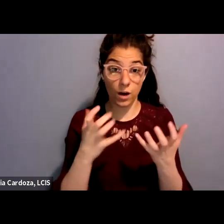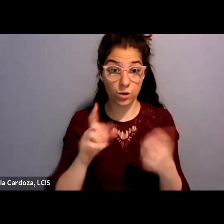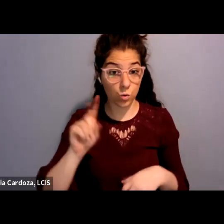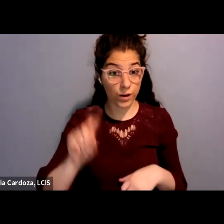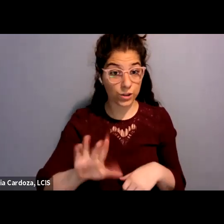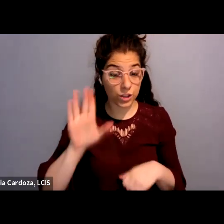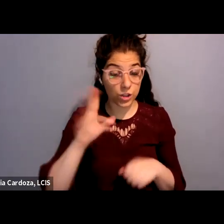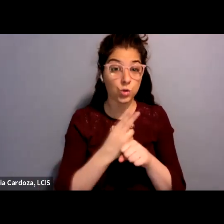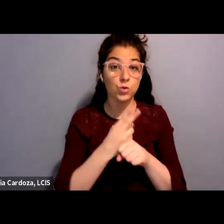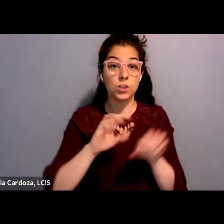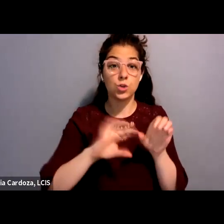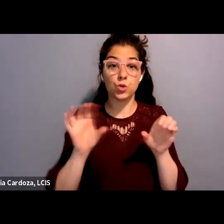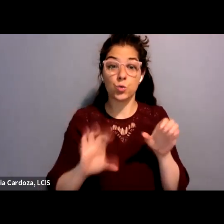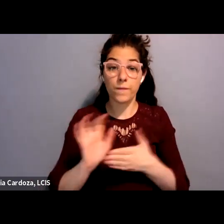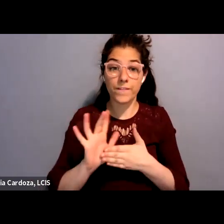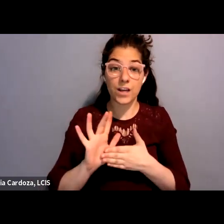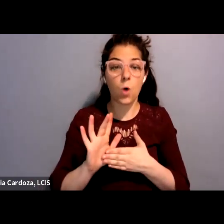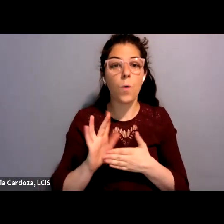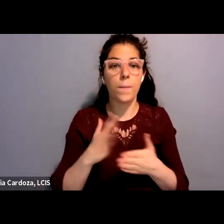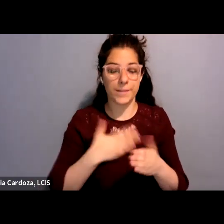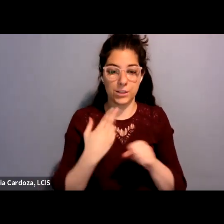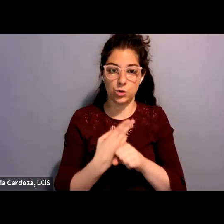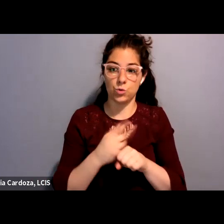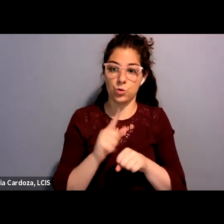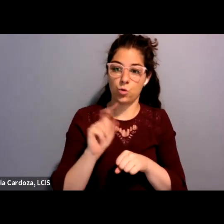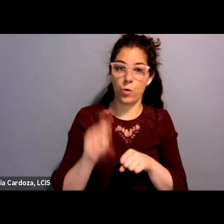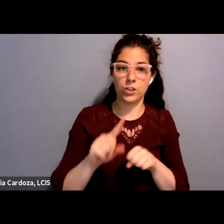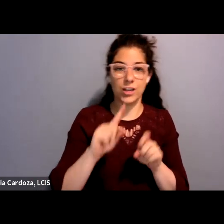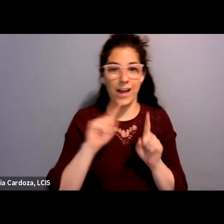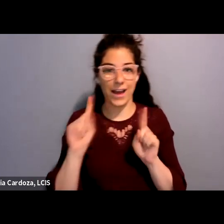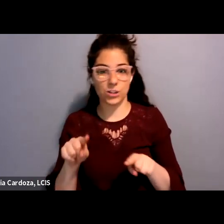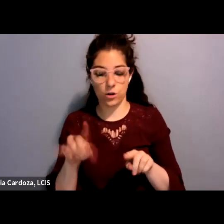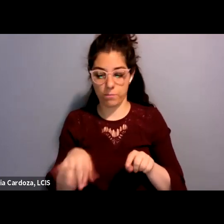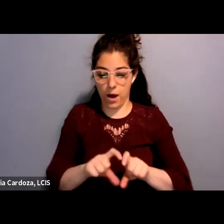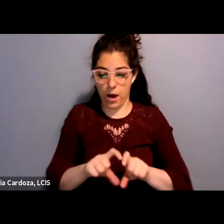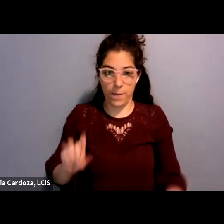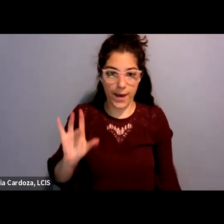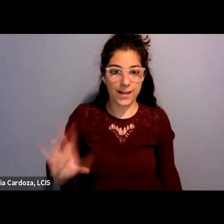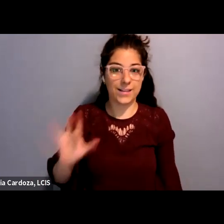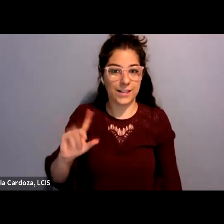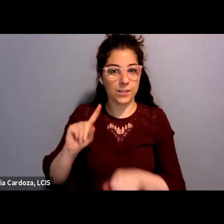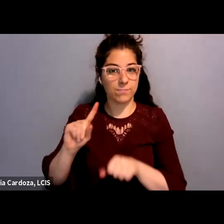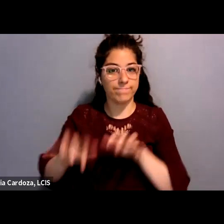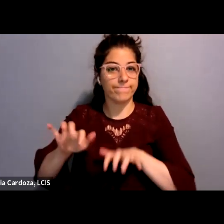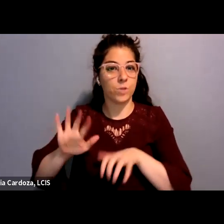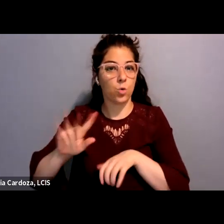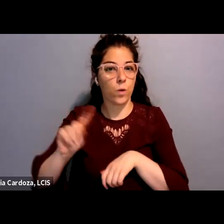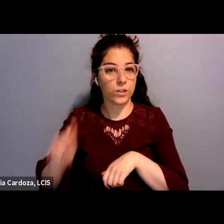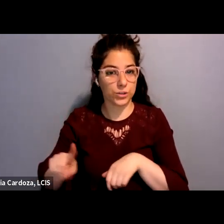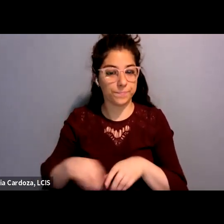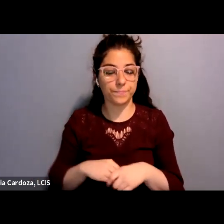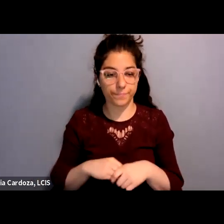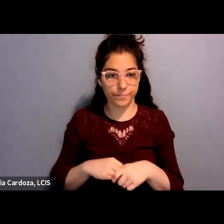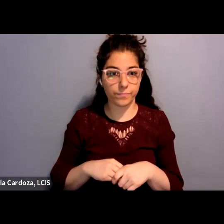Zoom video platform, please use the question and answer feature on the bottom of the screen. There will be a